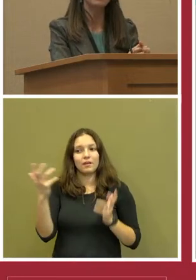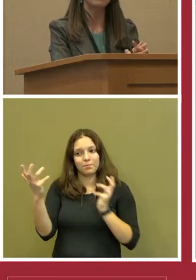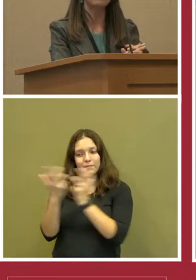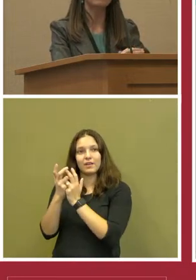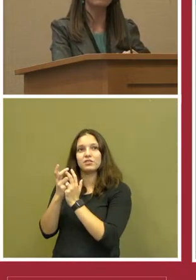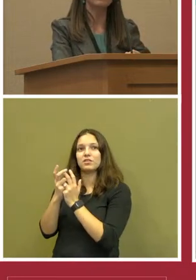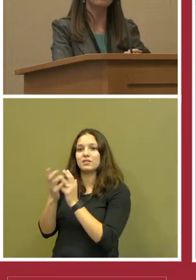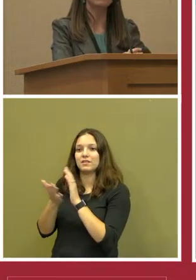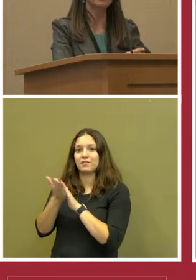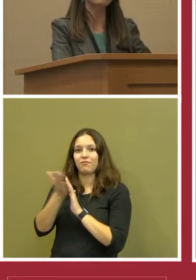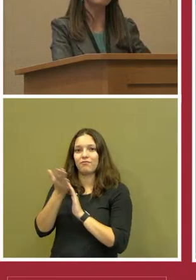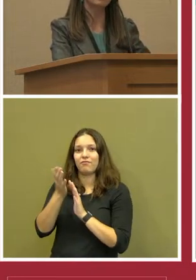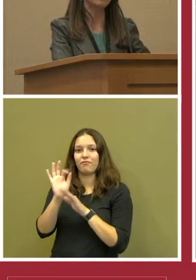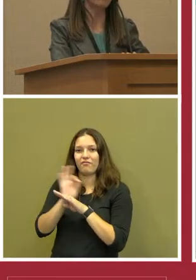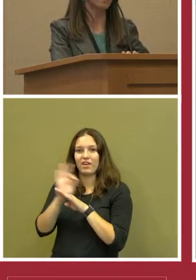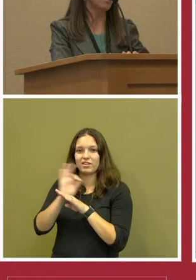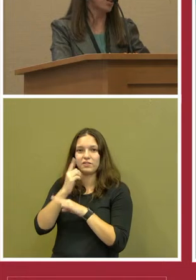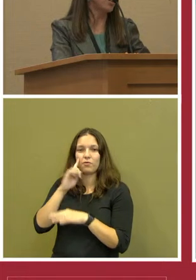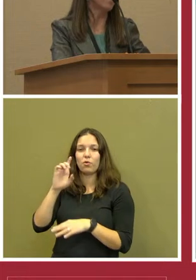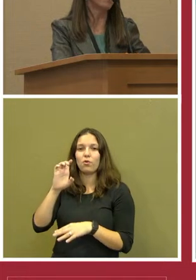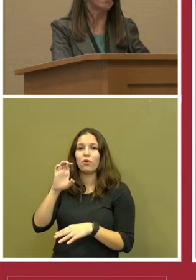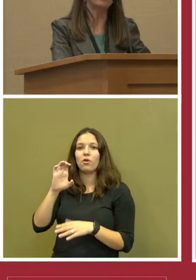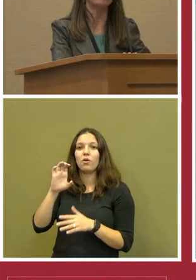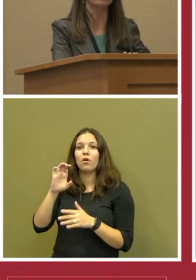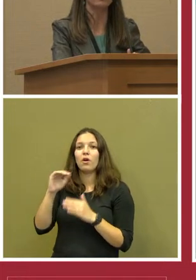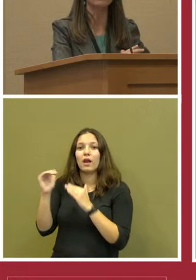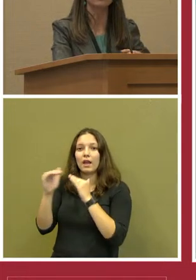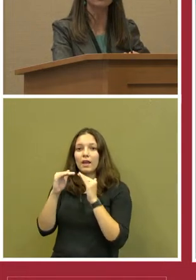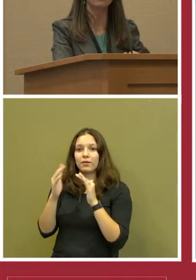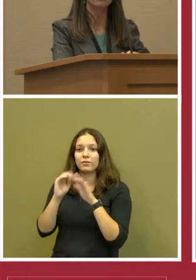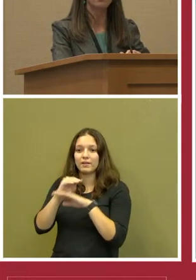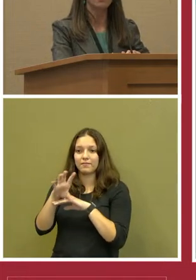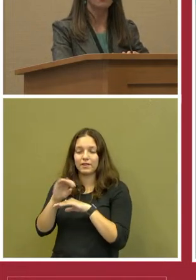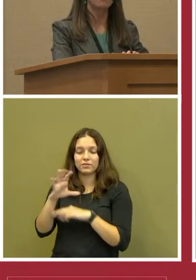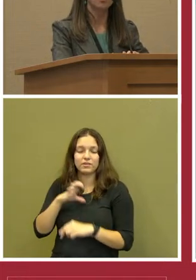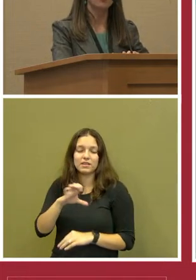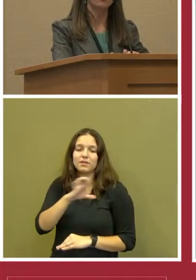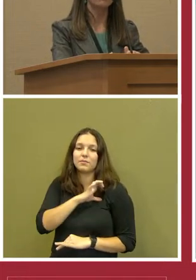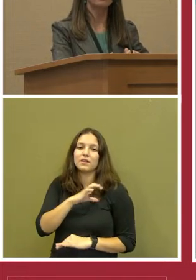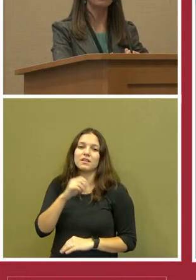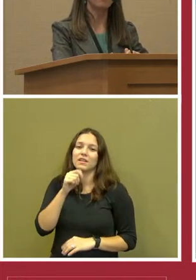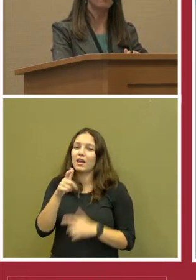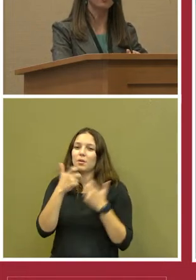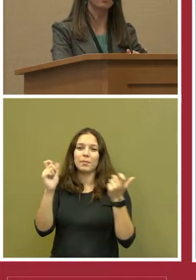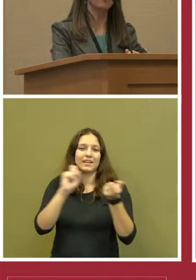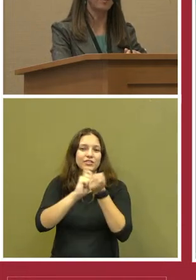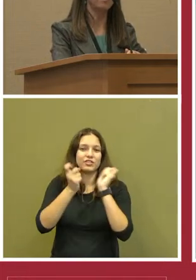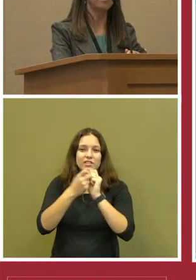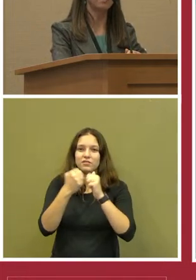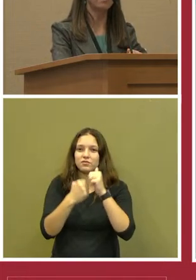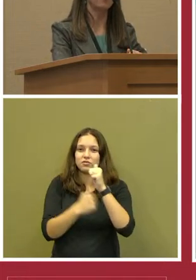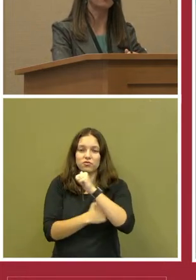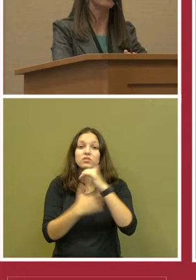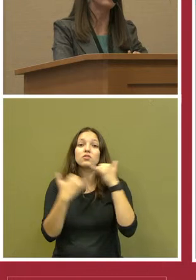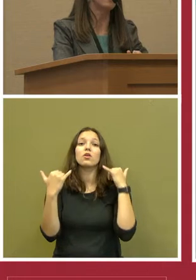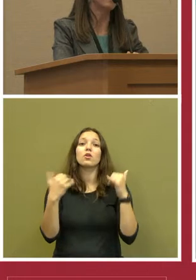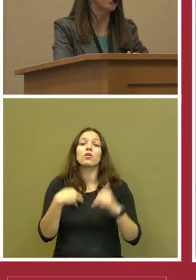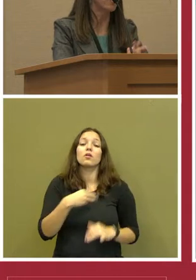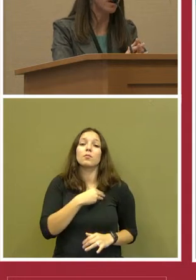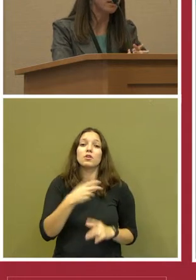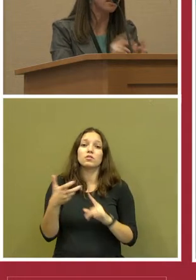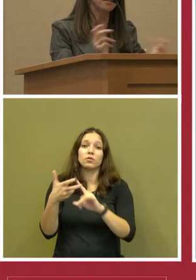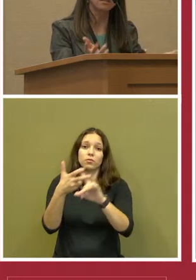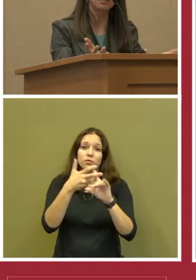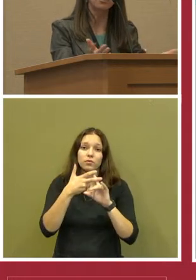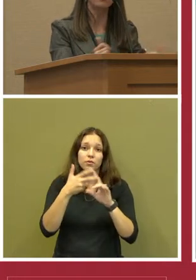committee. There's not a significant change in format or structure. So our current membership and recruitment